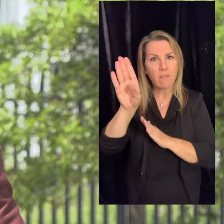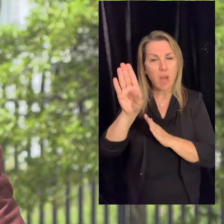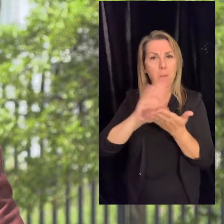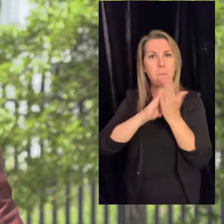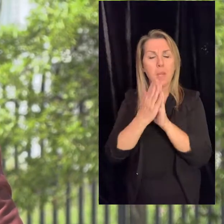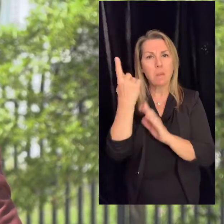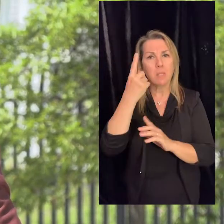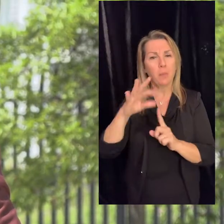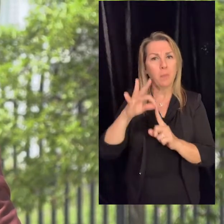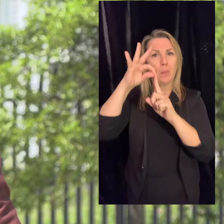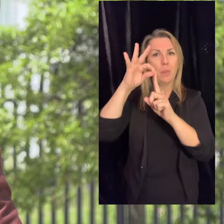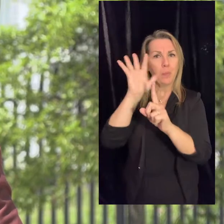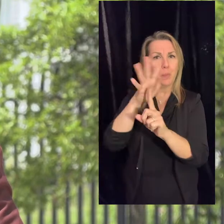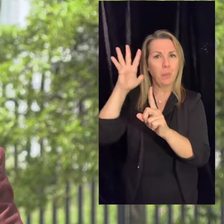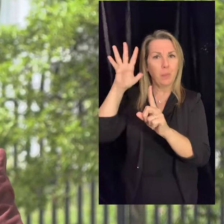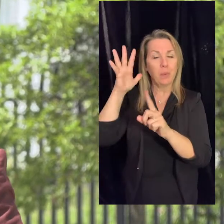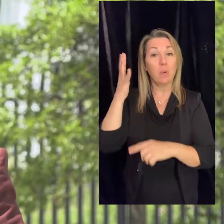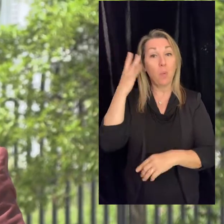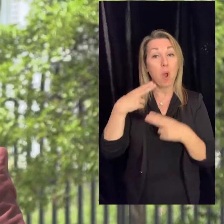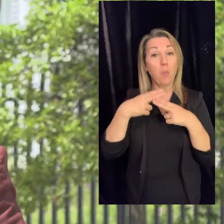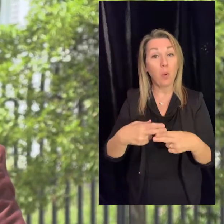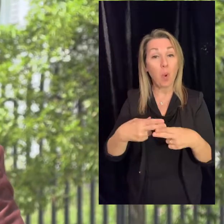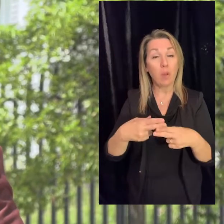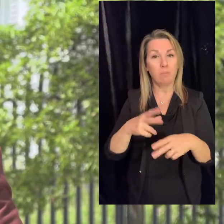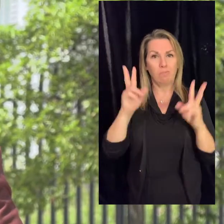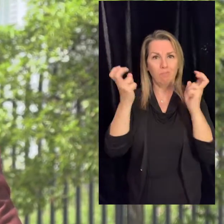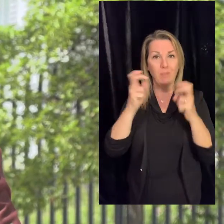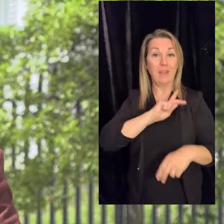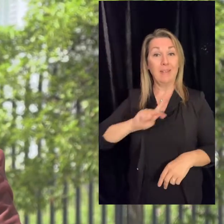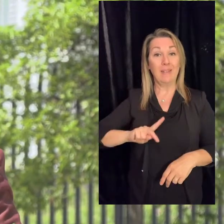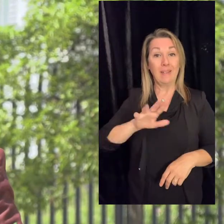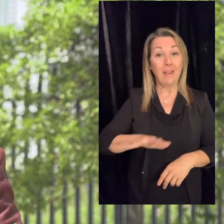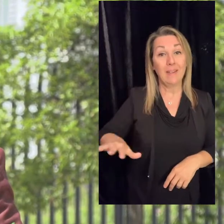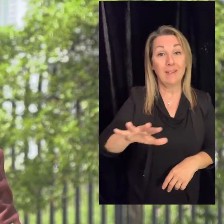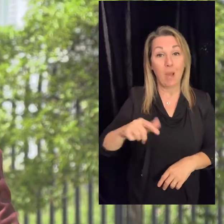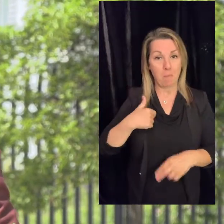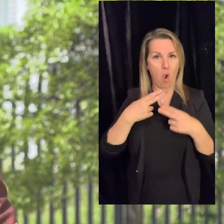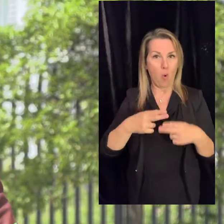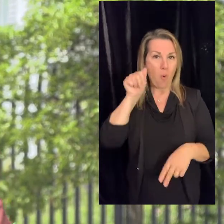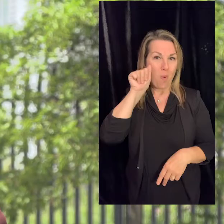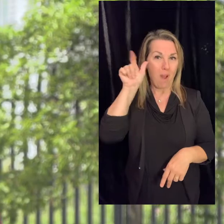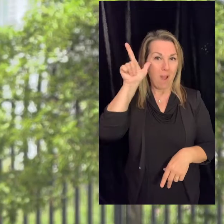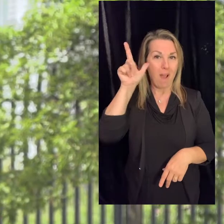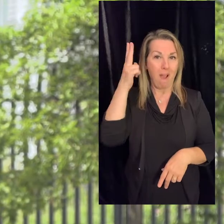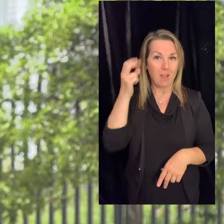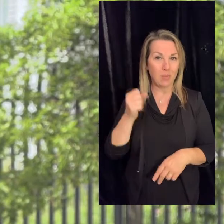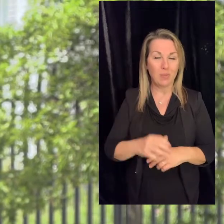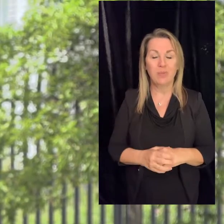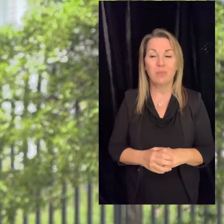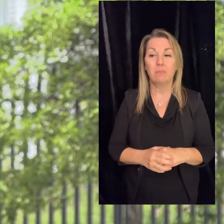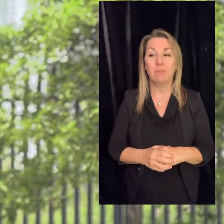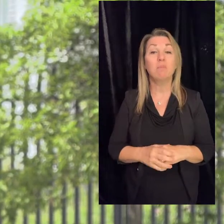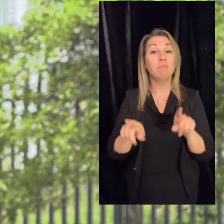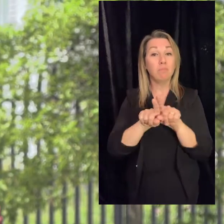the powerhouse that it is today. That's why we call it the kingdom that I call Lincoln. Secondly, I wanted to